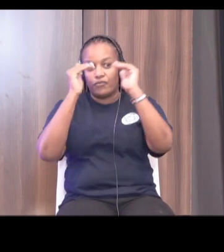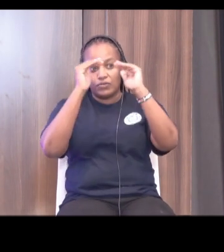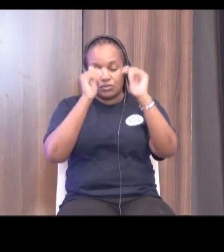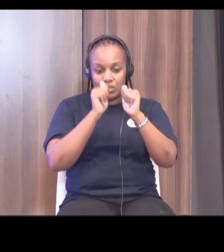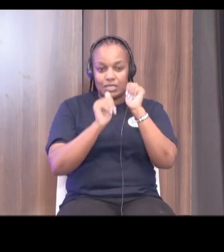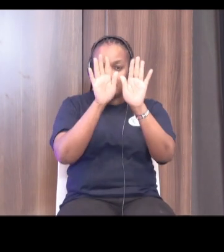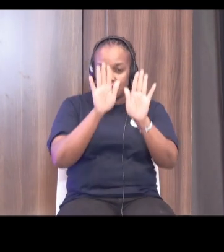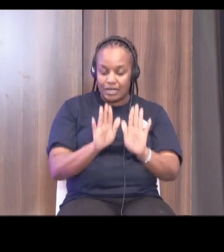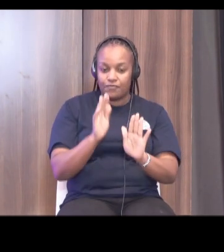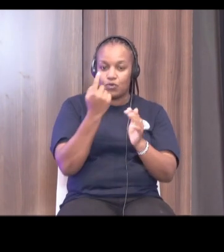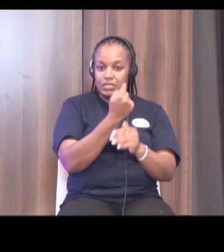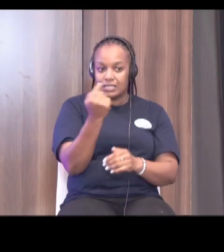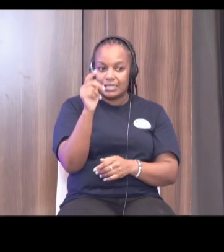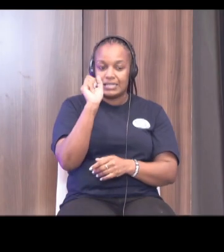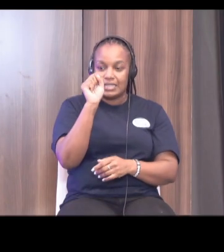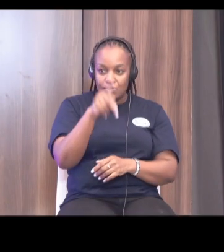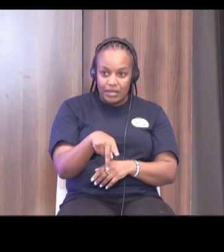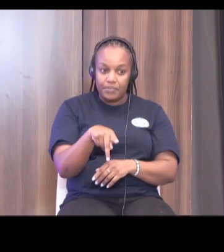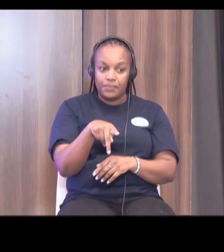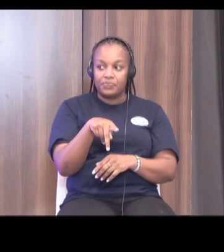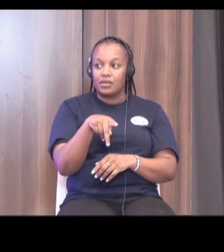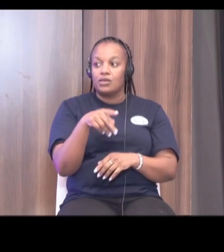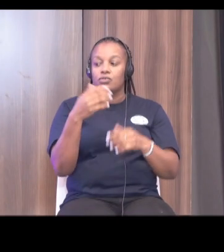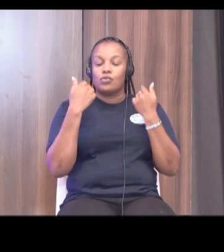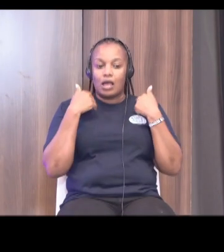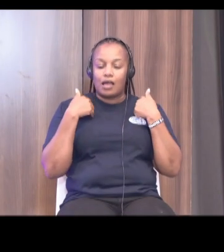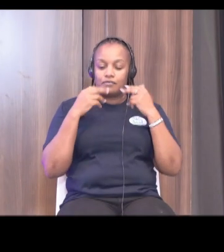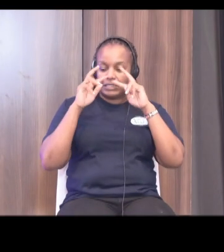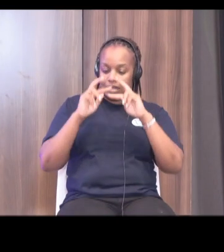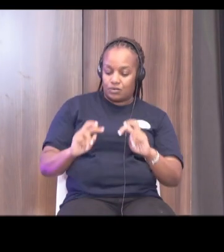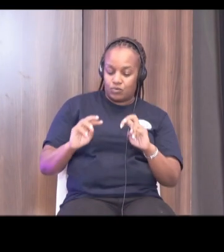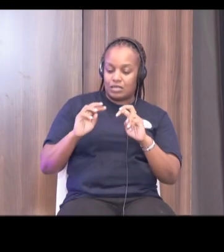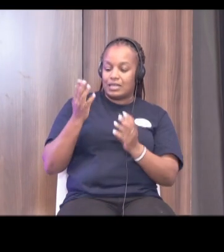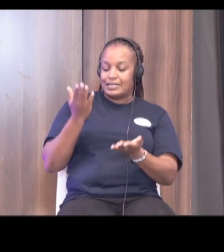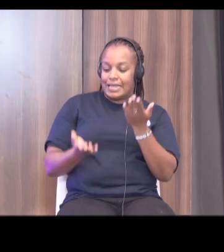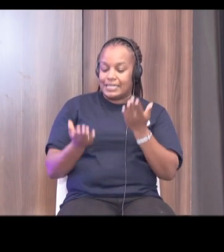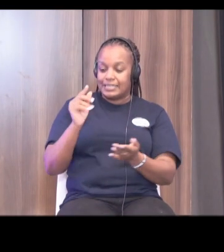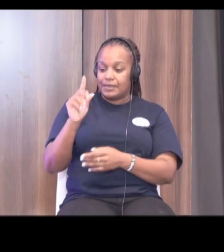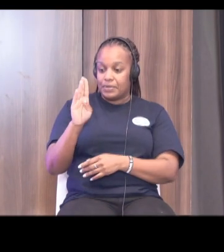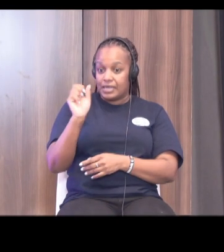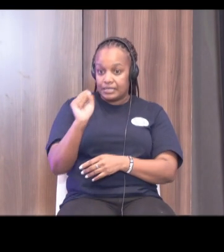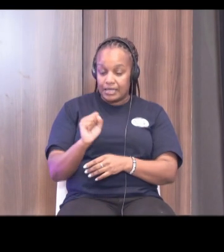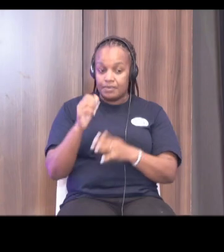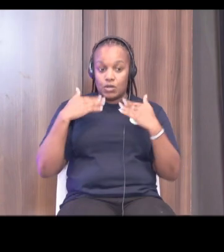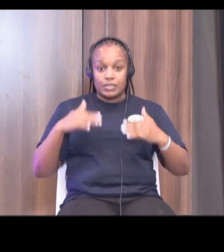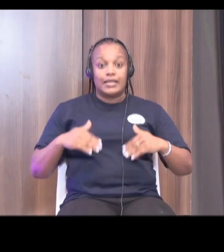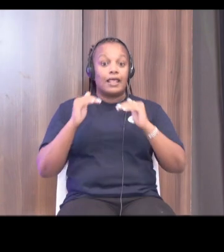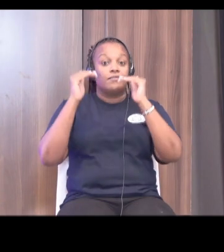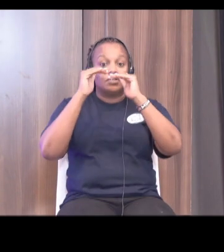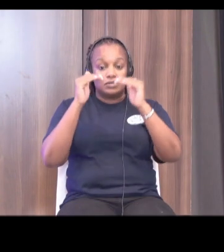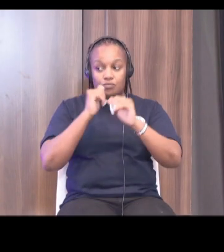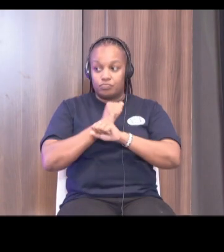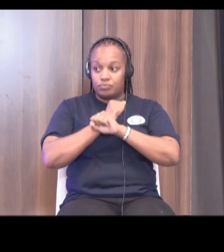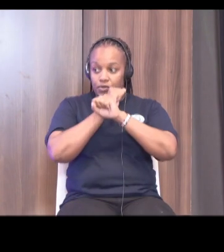each serotype. So you will see that we are looking to assess GBS-induced IgG antibody levels predicted to